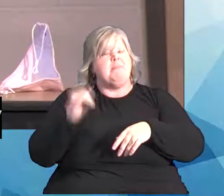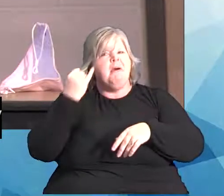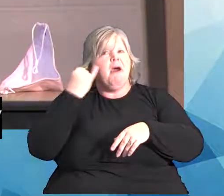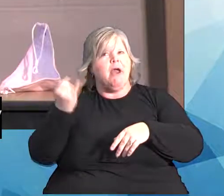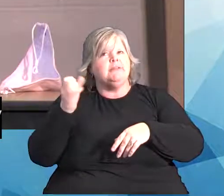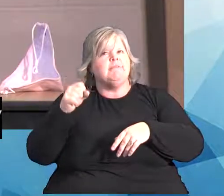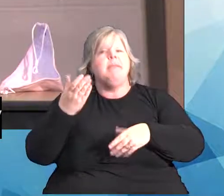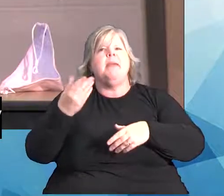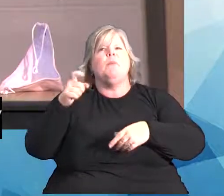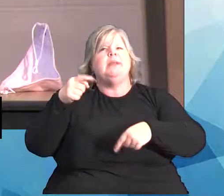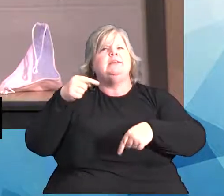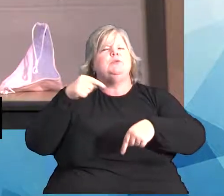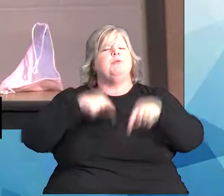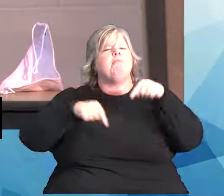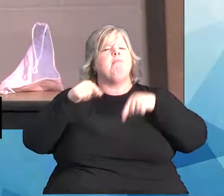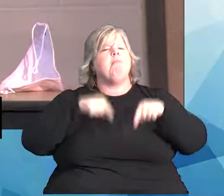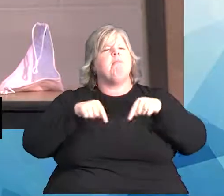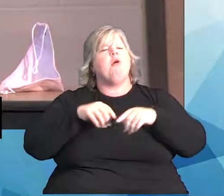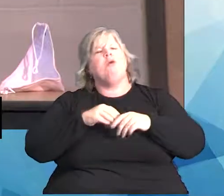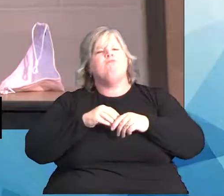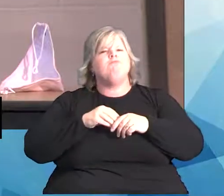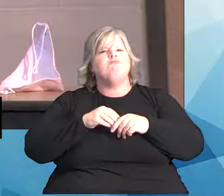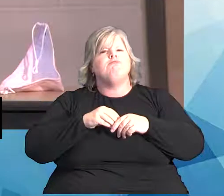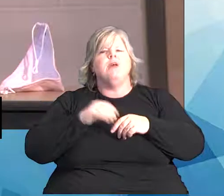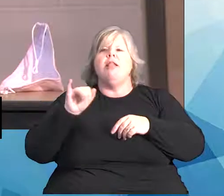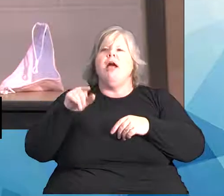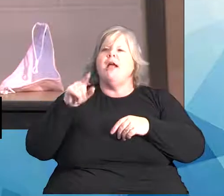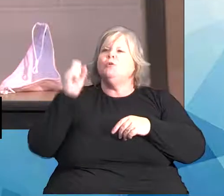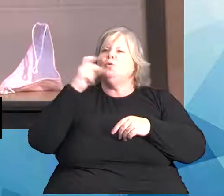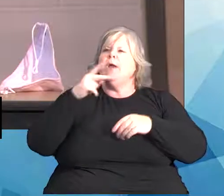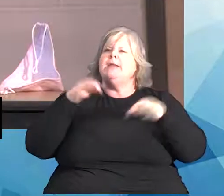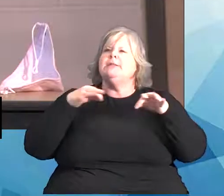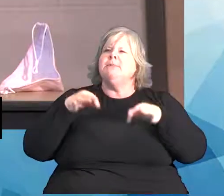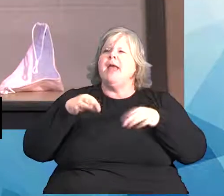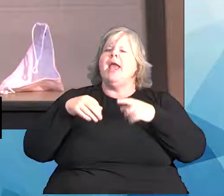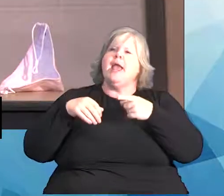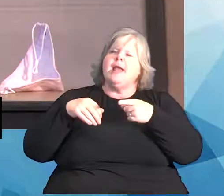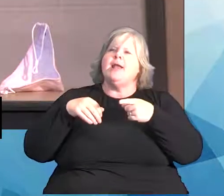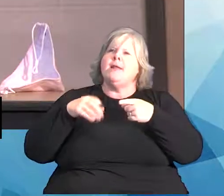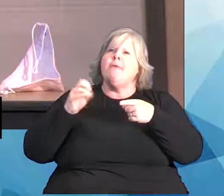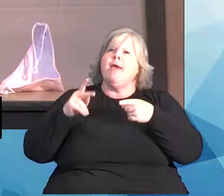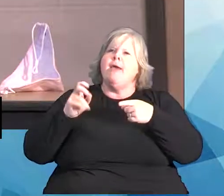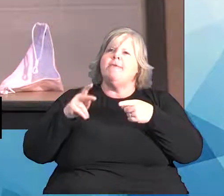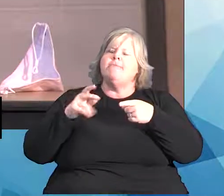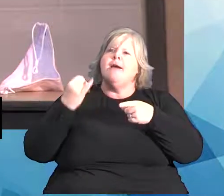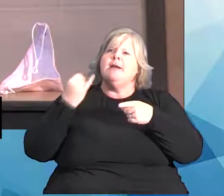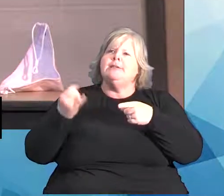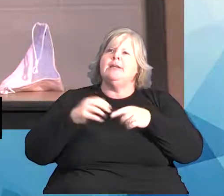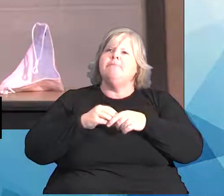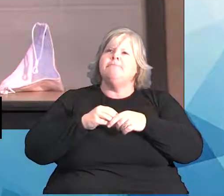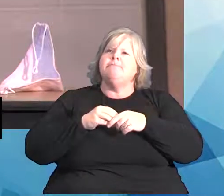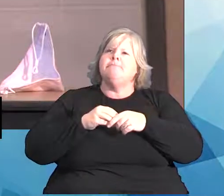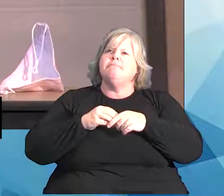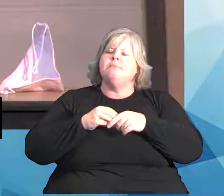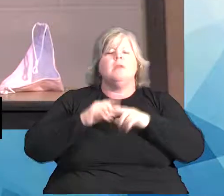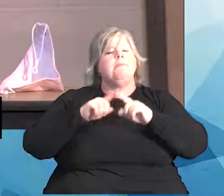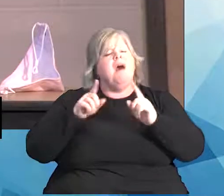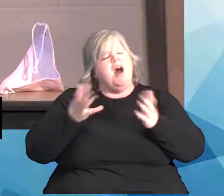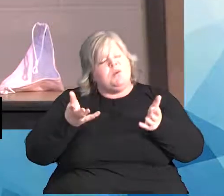see, just like what was explained, but at the same time, maybe there's some thought process